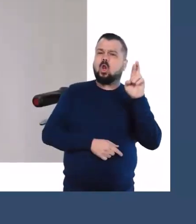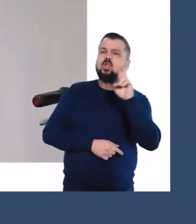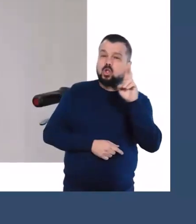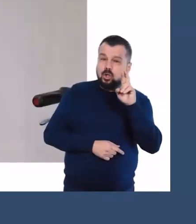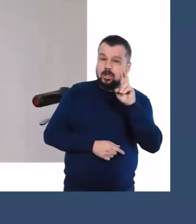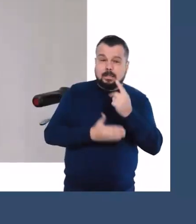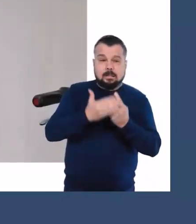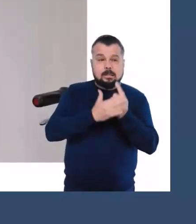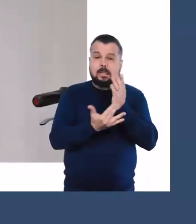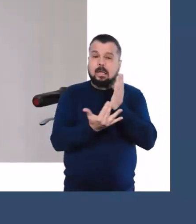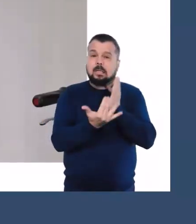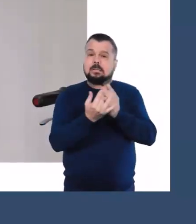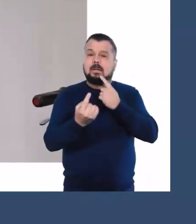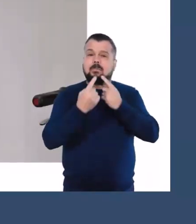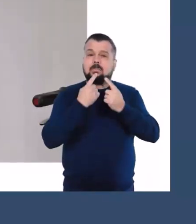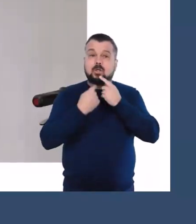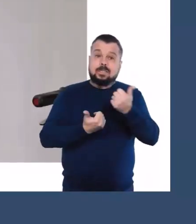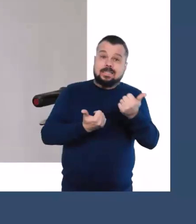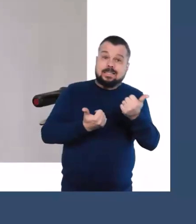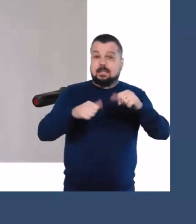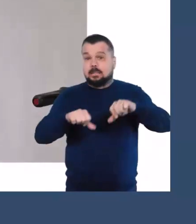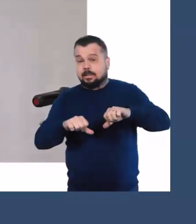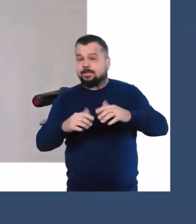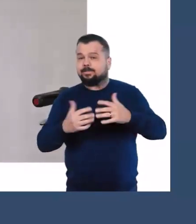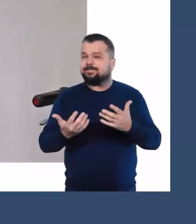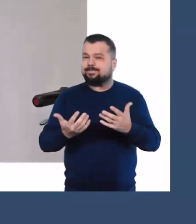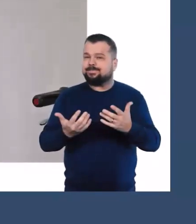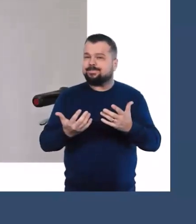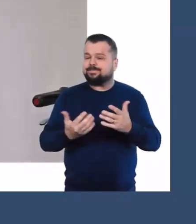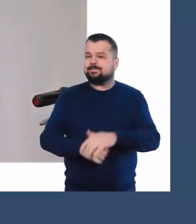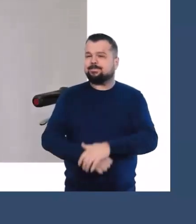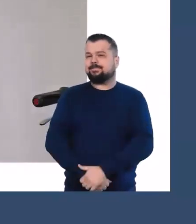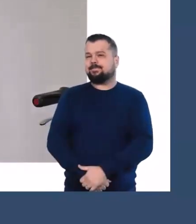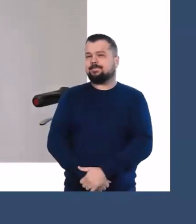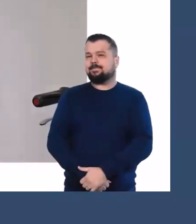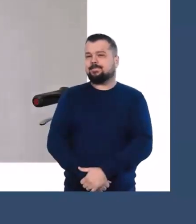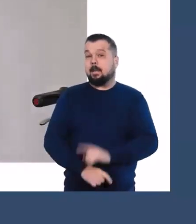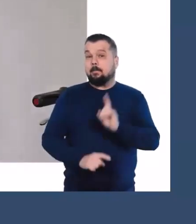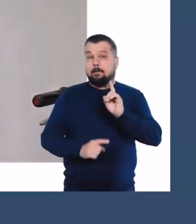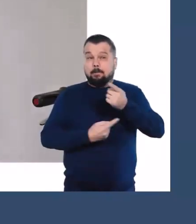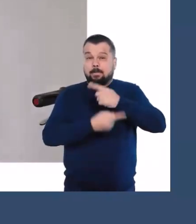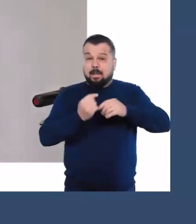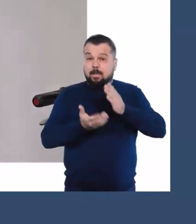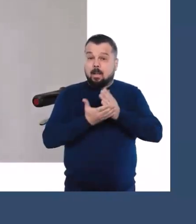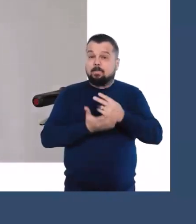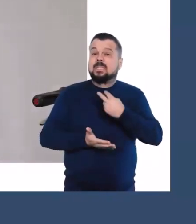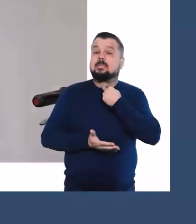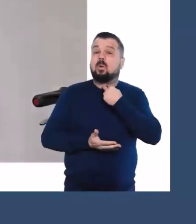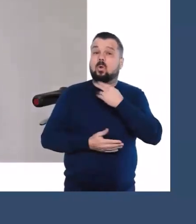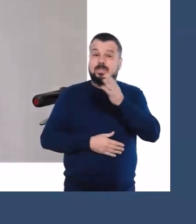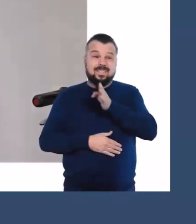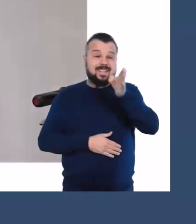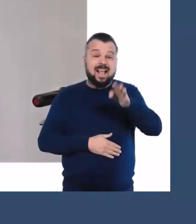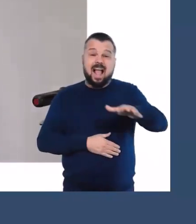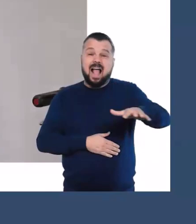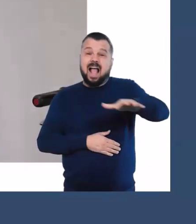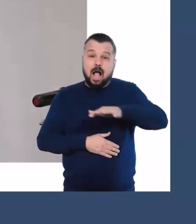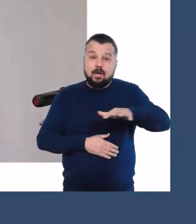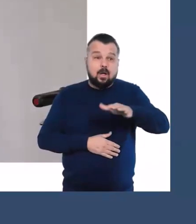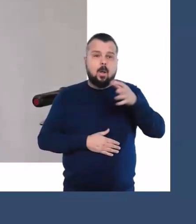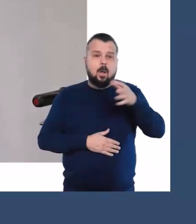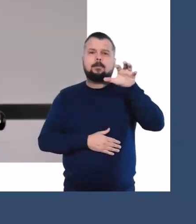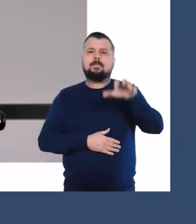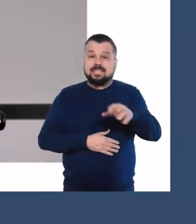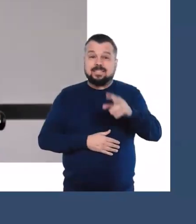a postcode lottery when it comes to accessibility information. People are disappointed that their area or place they want to